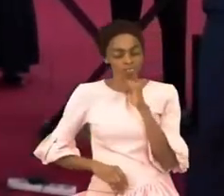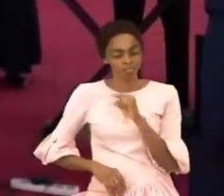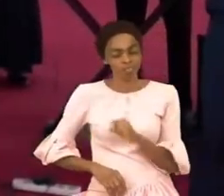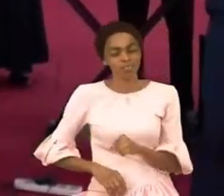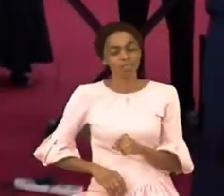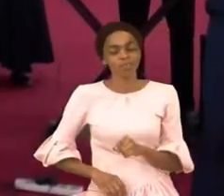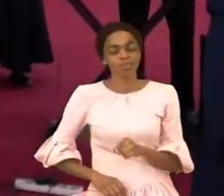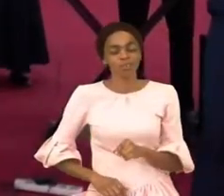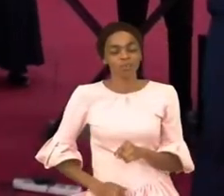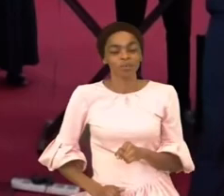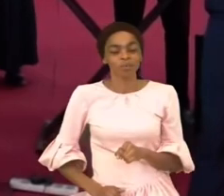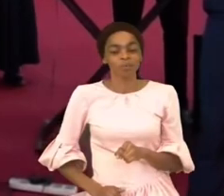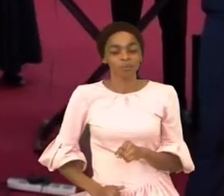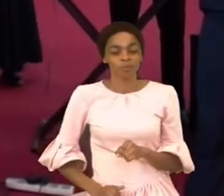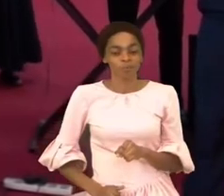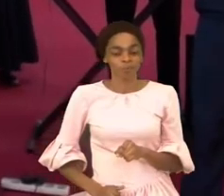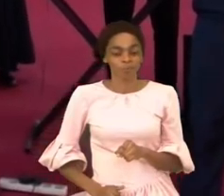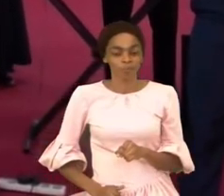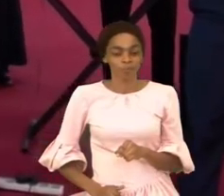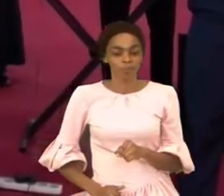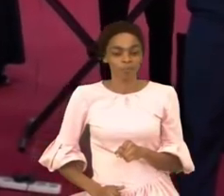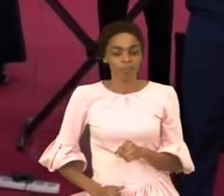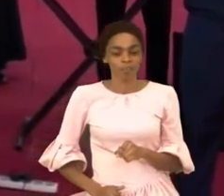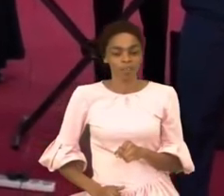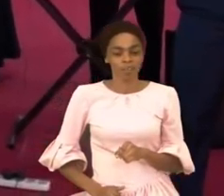So I won't be